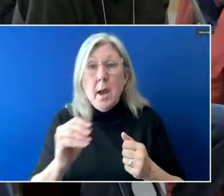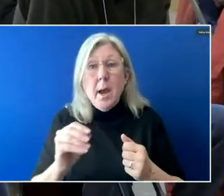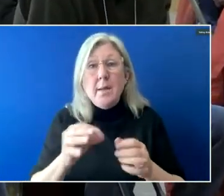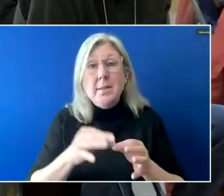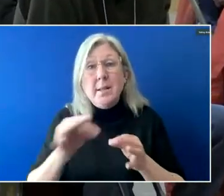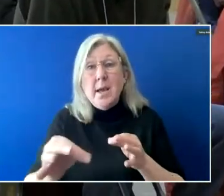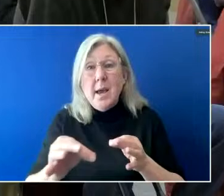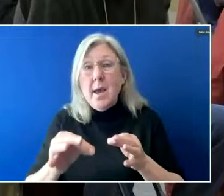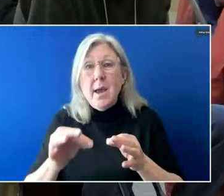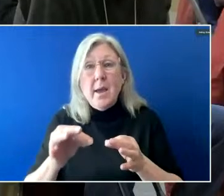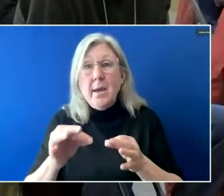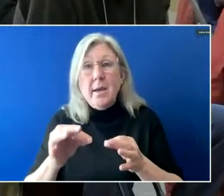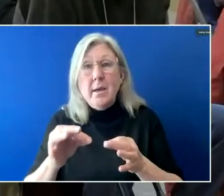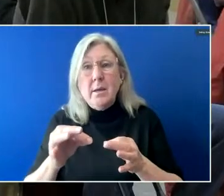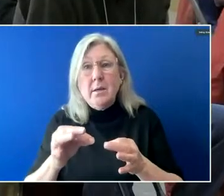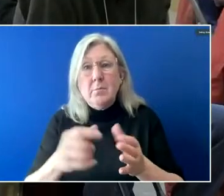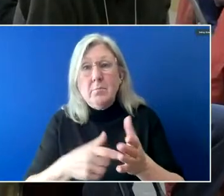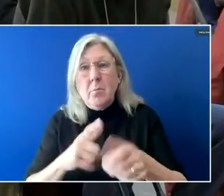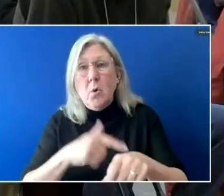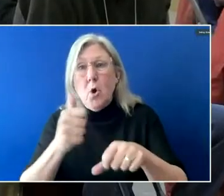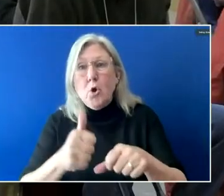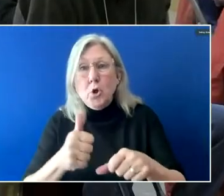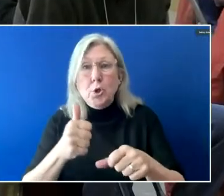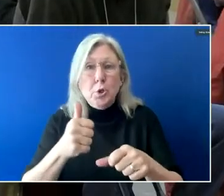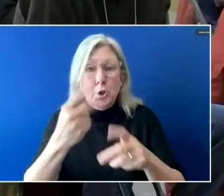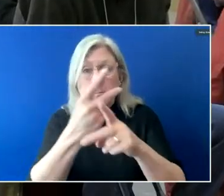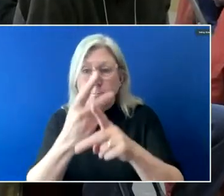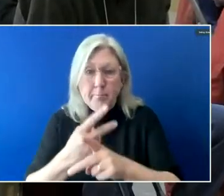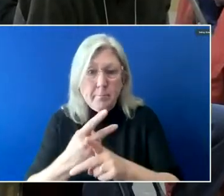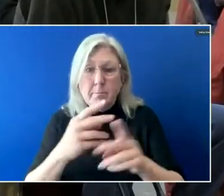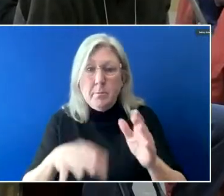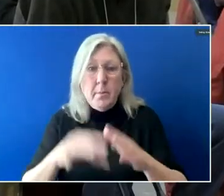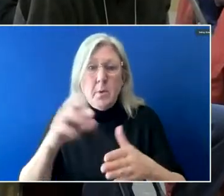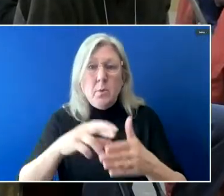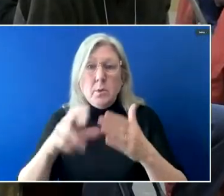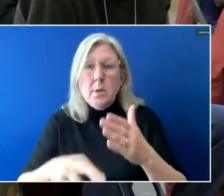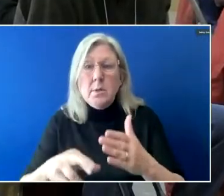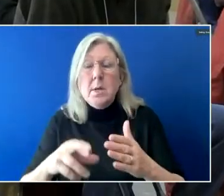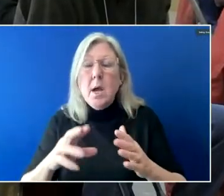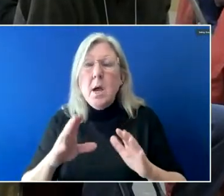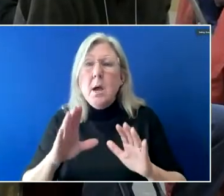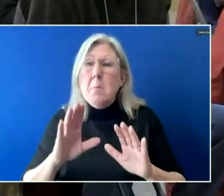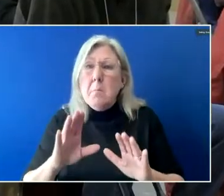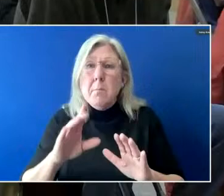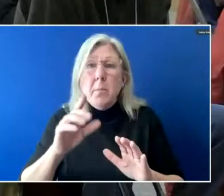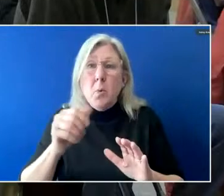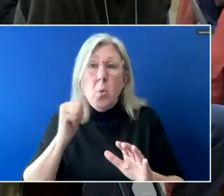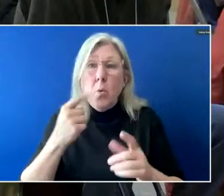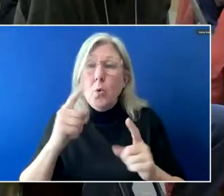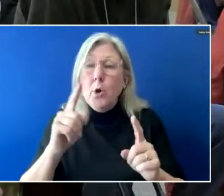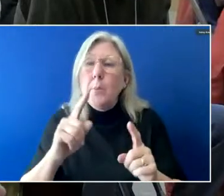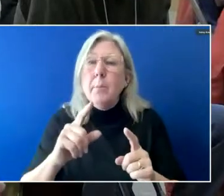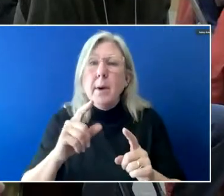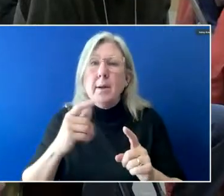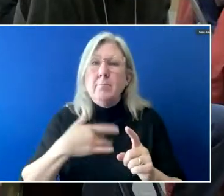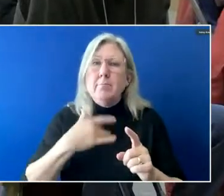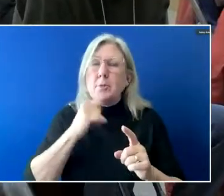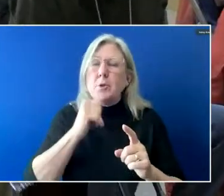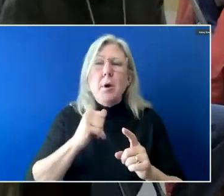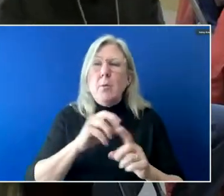it's never going to work I just think this is not we're not ready for it yet is also the fact you've got